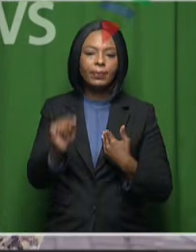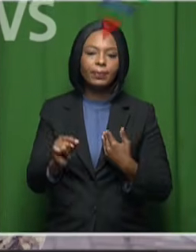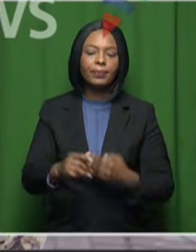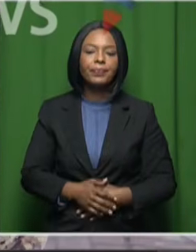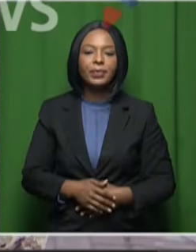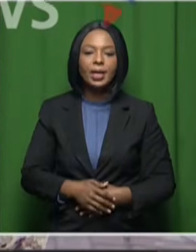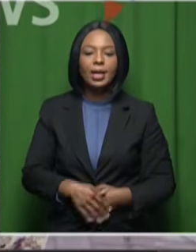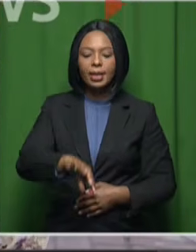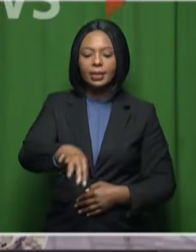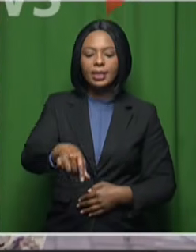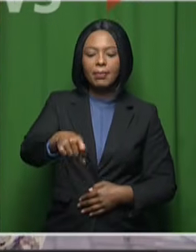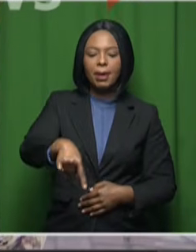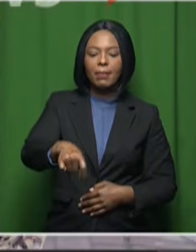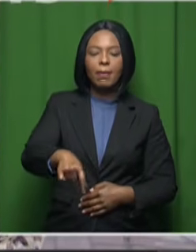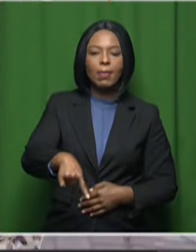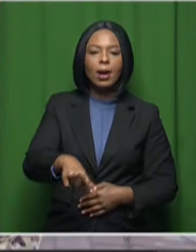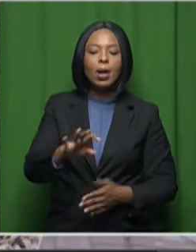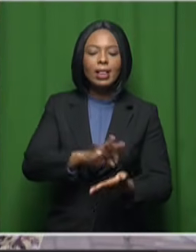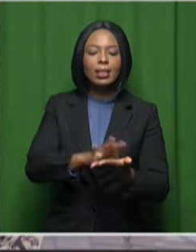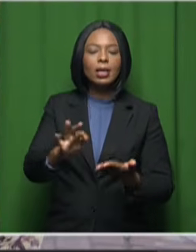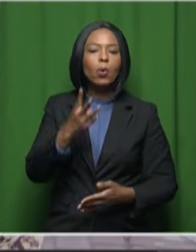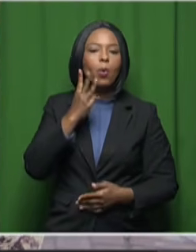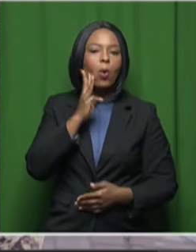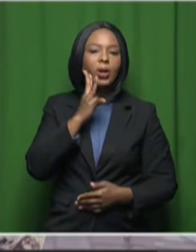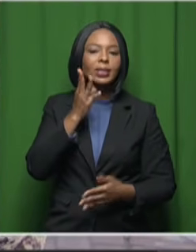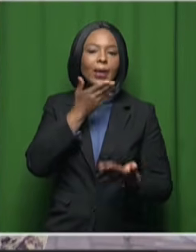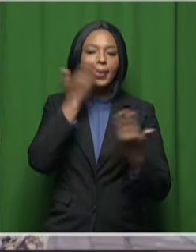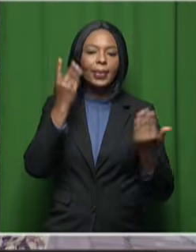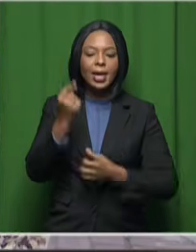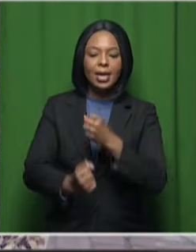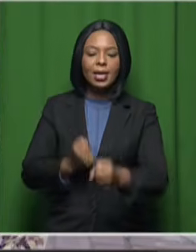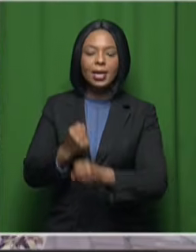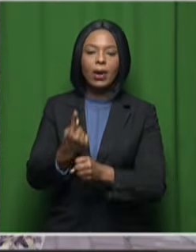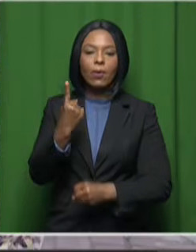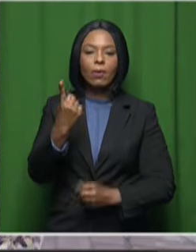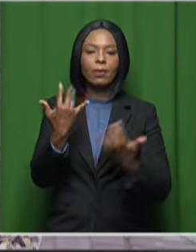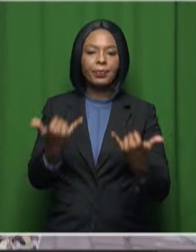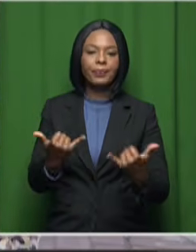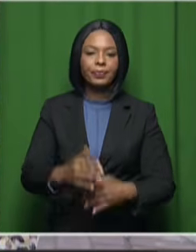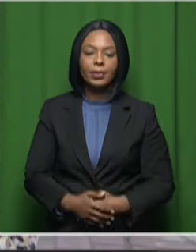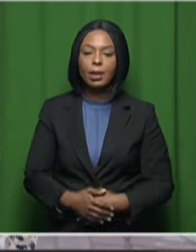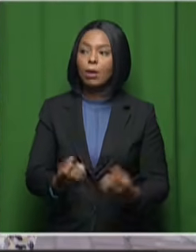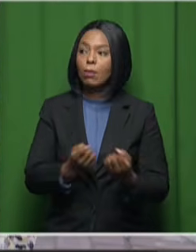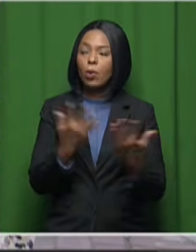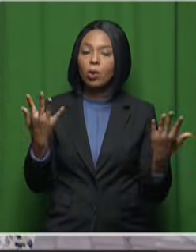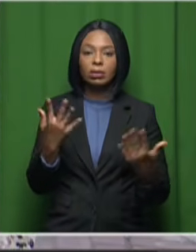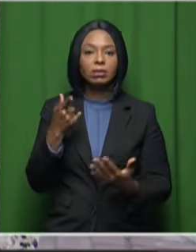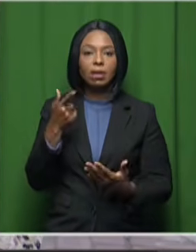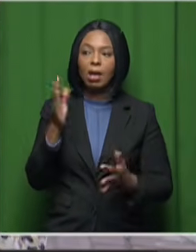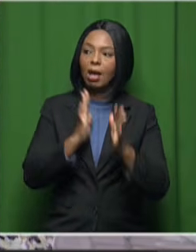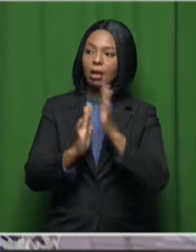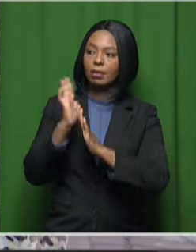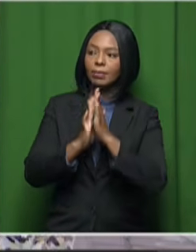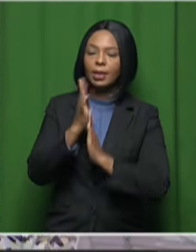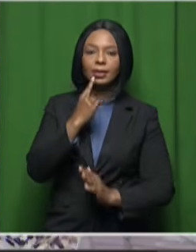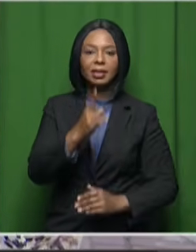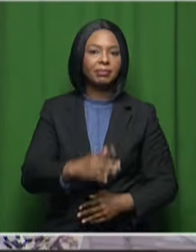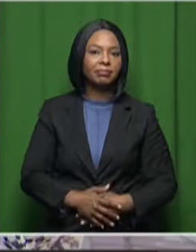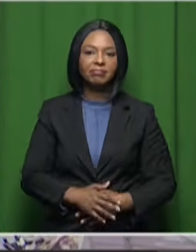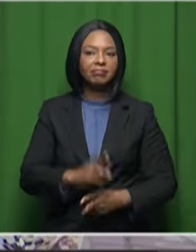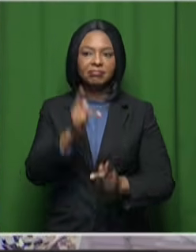their taps, potable clean water, for over a year now. Many of them saying that they feel that their